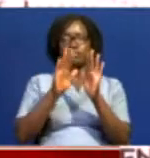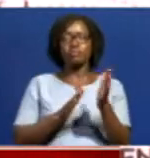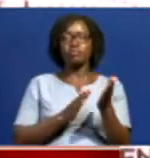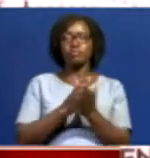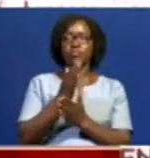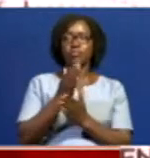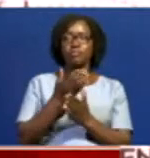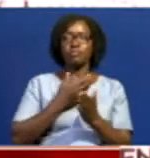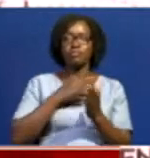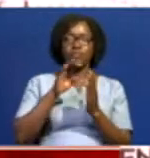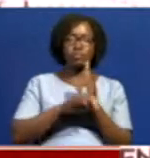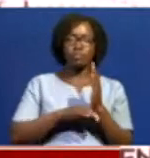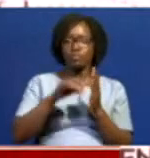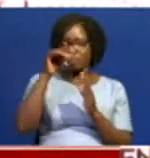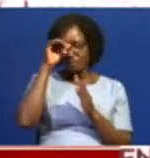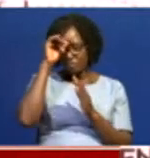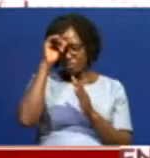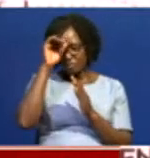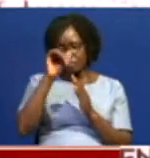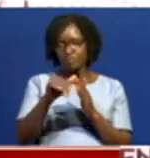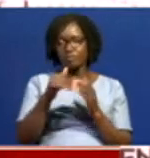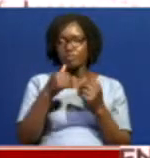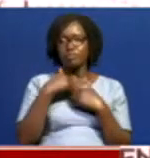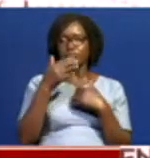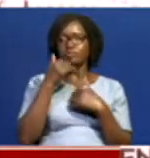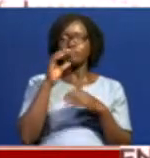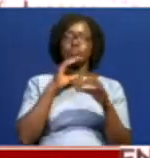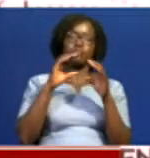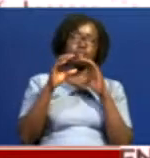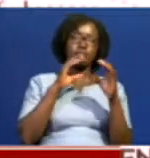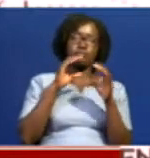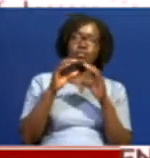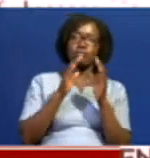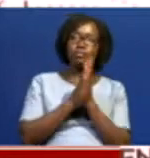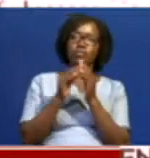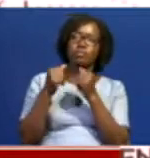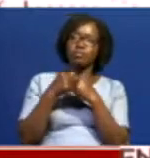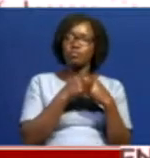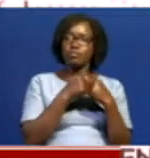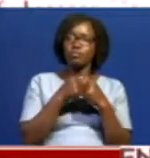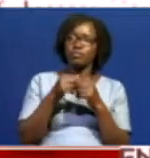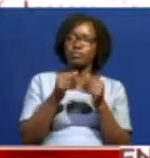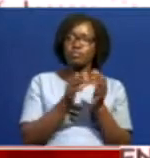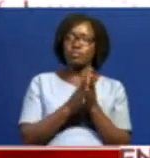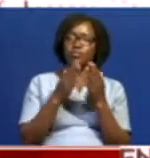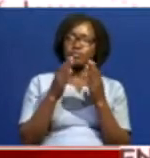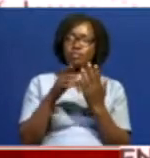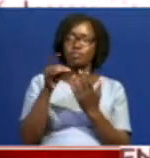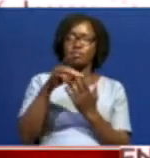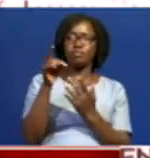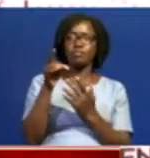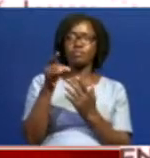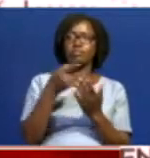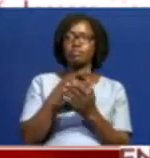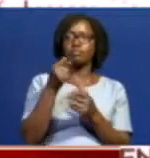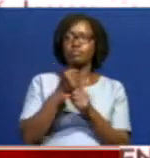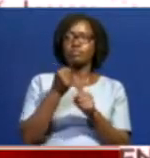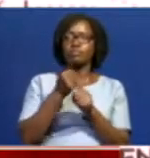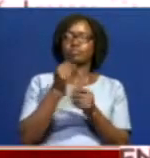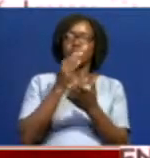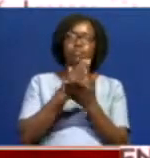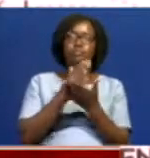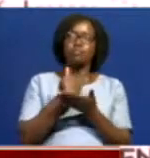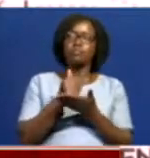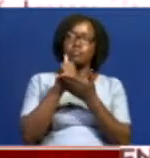ensure ownership of government and to allow for better communication flows and challenges and priorities. These efforts will really